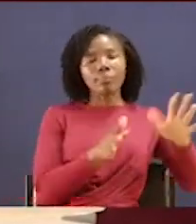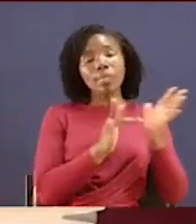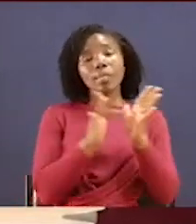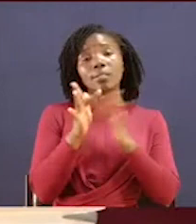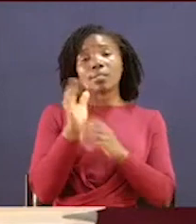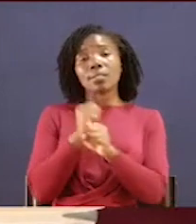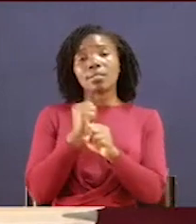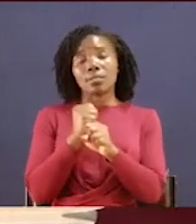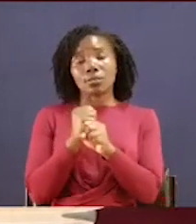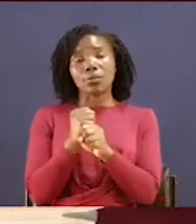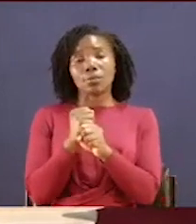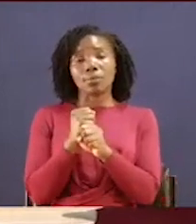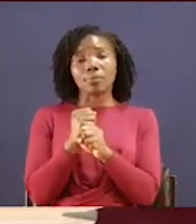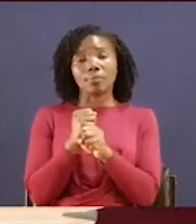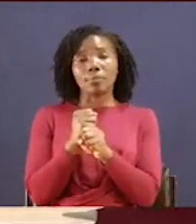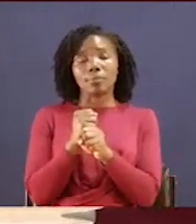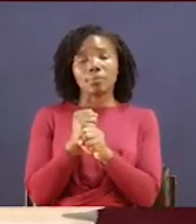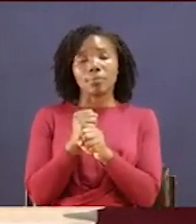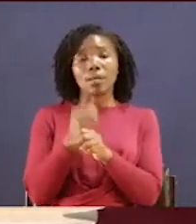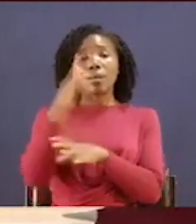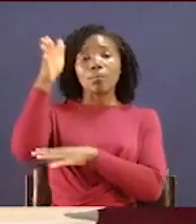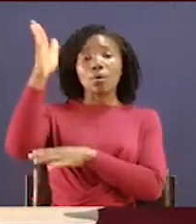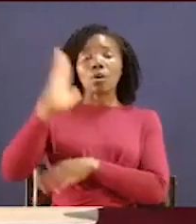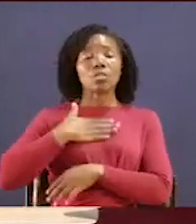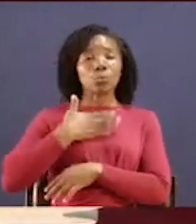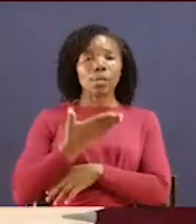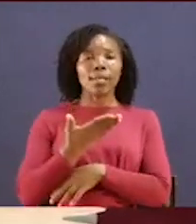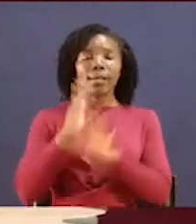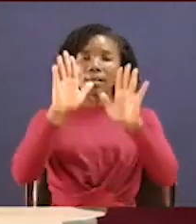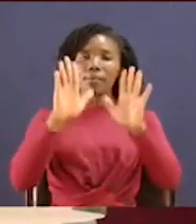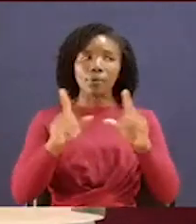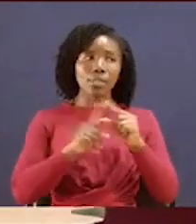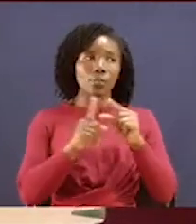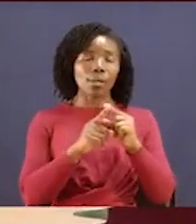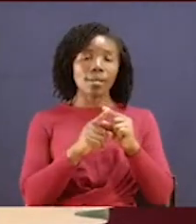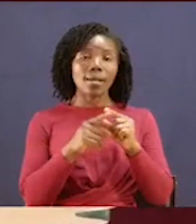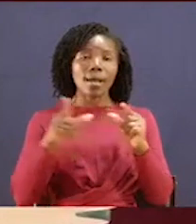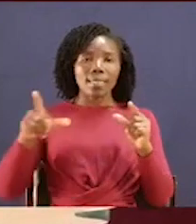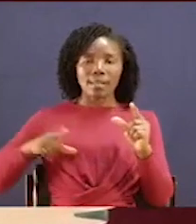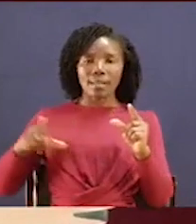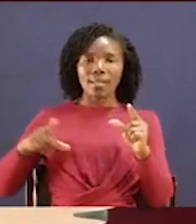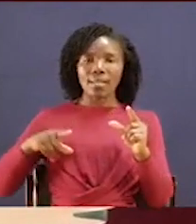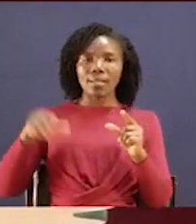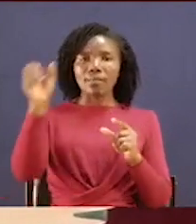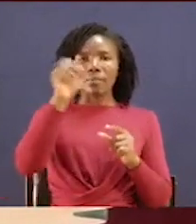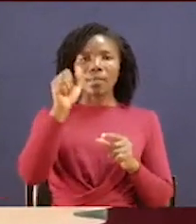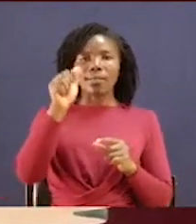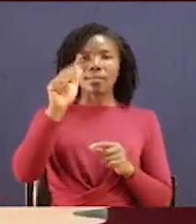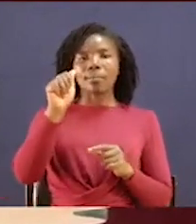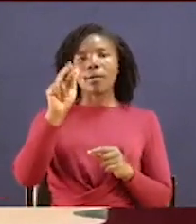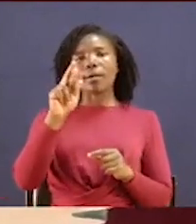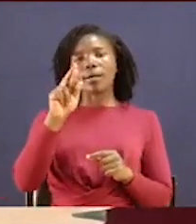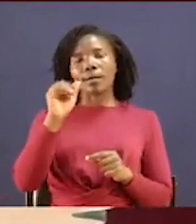and he made that important statement to them. And you know, this lady took off from there, went on her